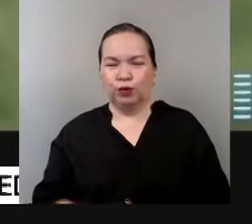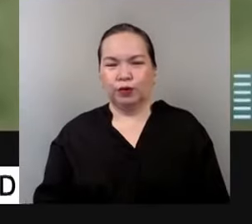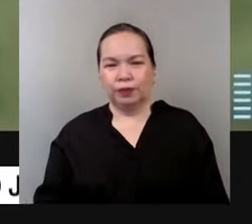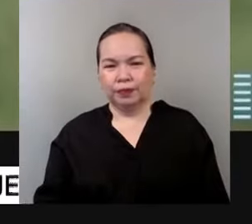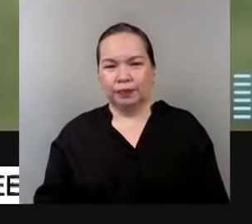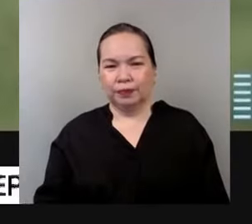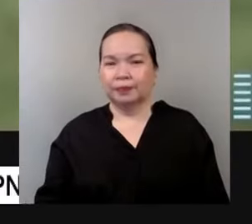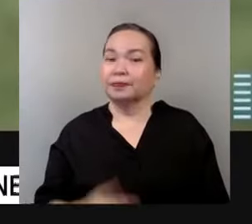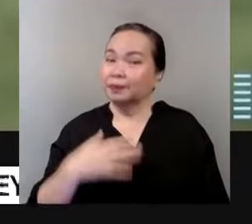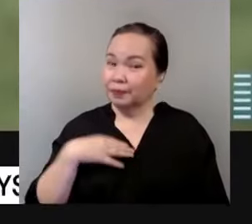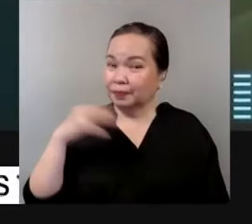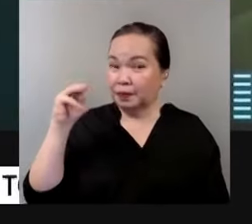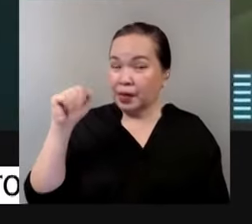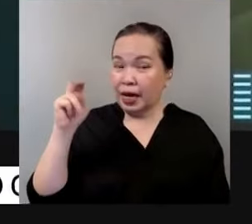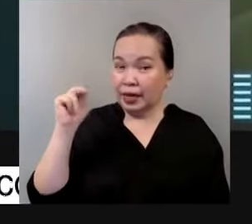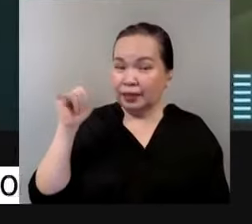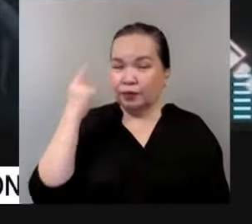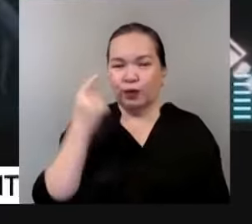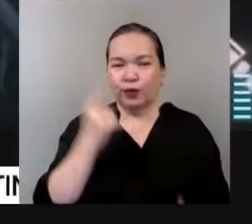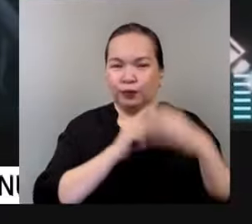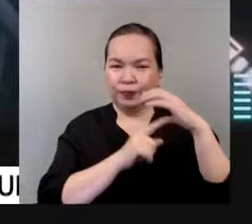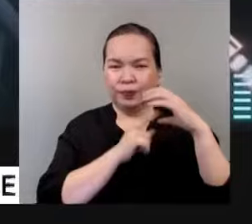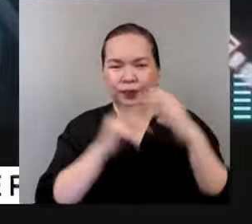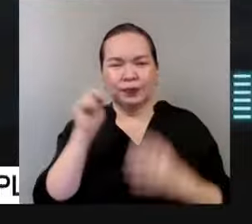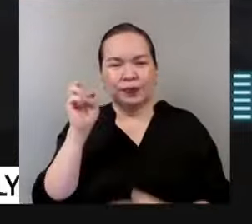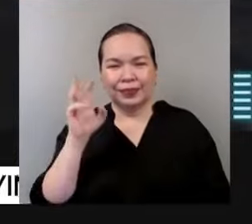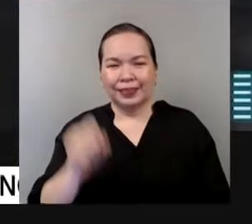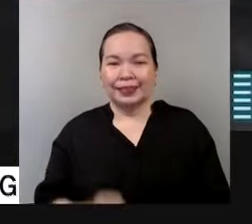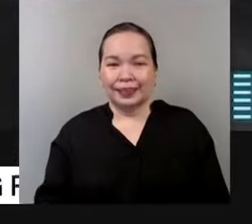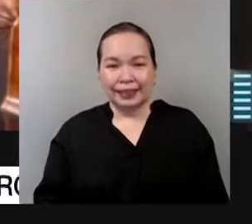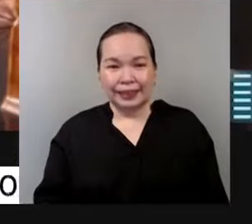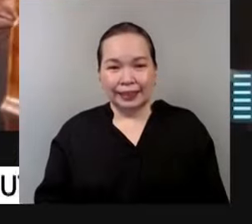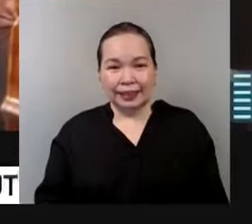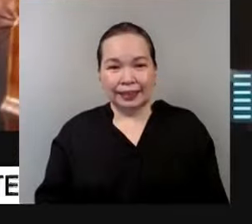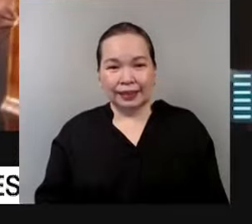Guy for ABS-CBN News.